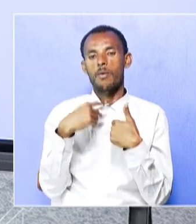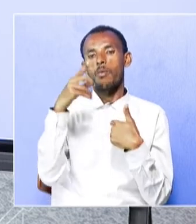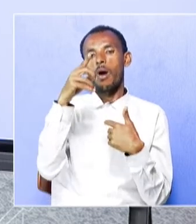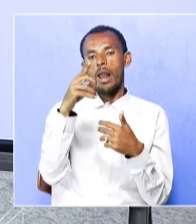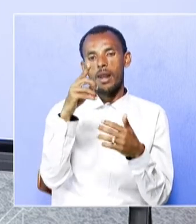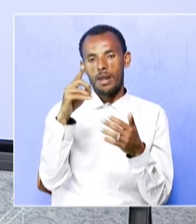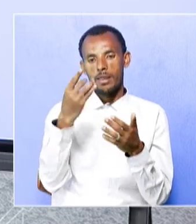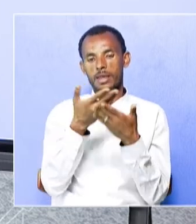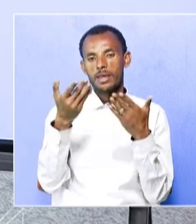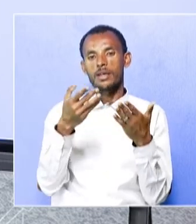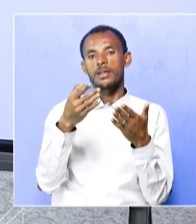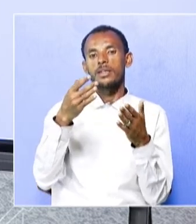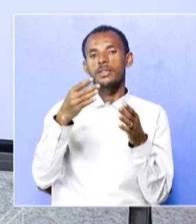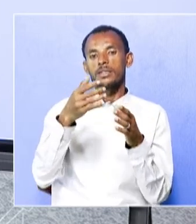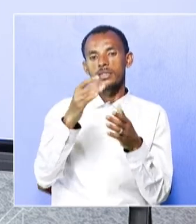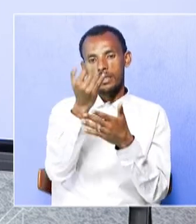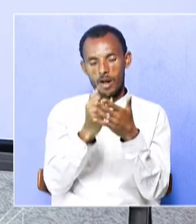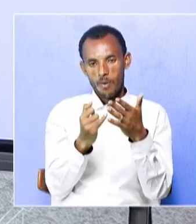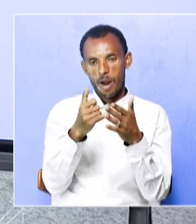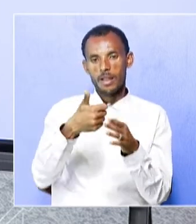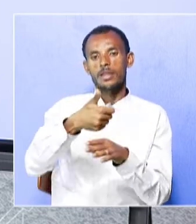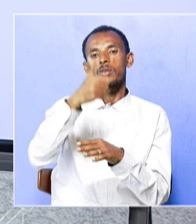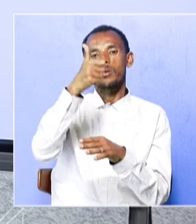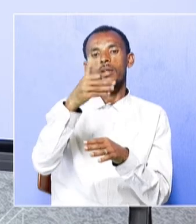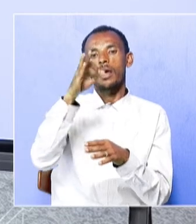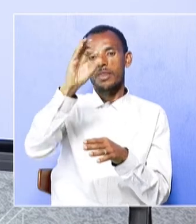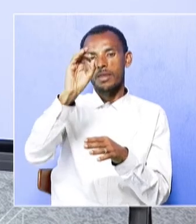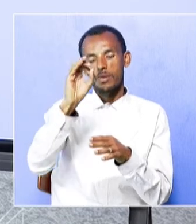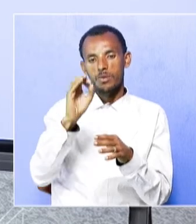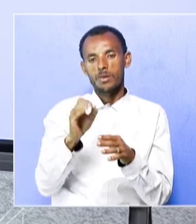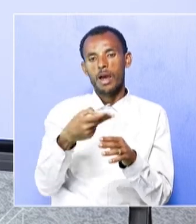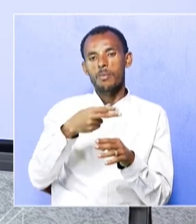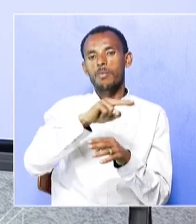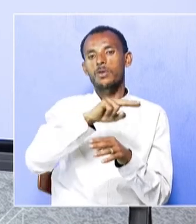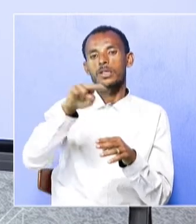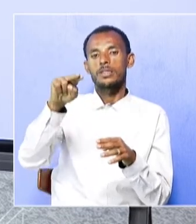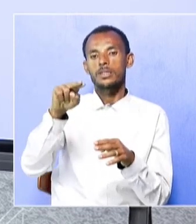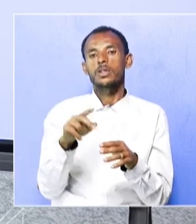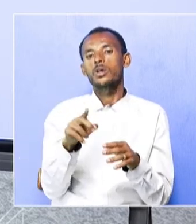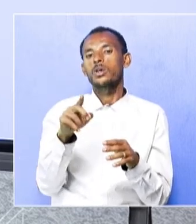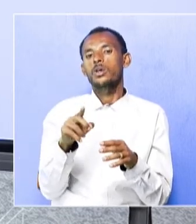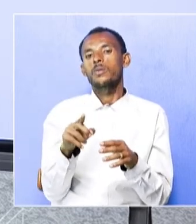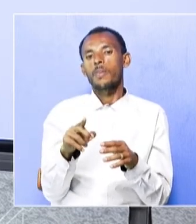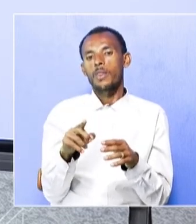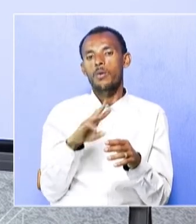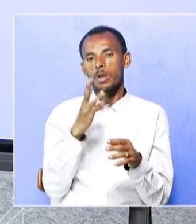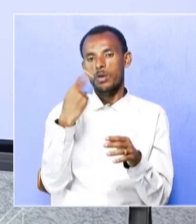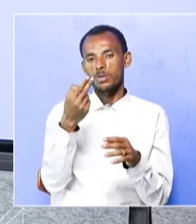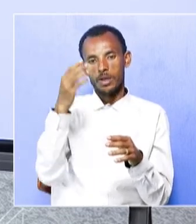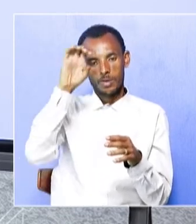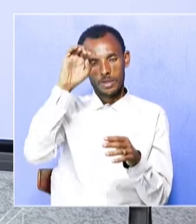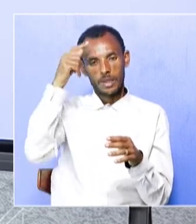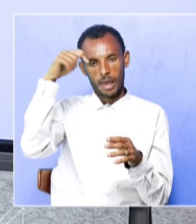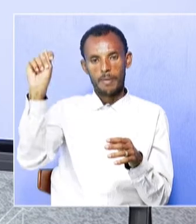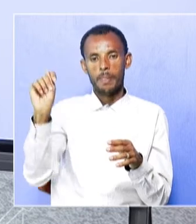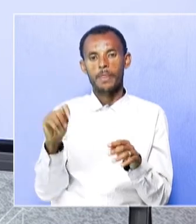drawn from 90 degree to the hypotenuse, so that we can apply the concept of Euclid's theorem,